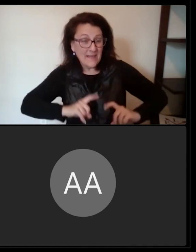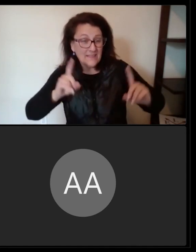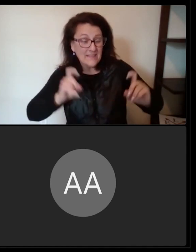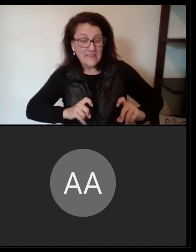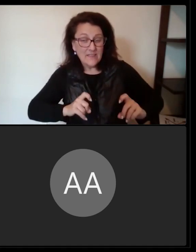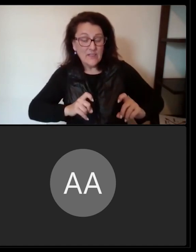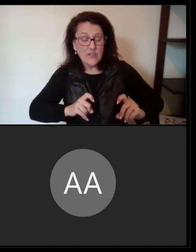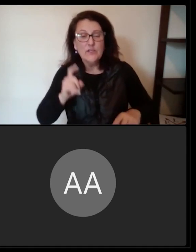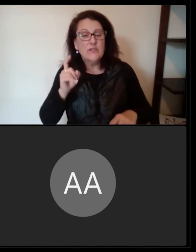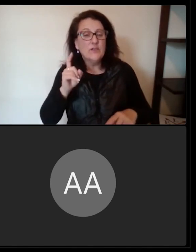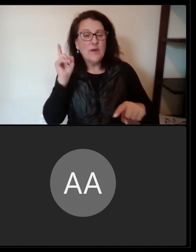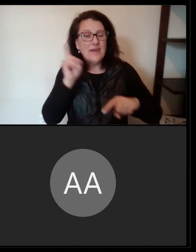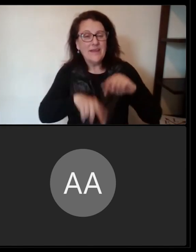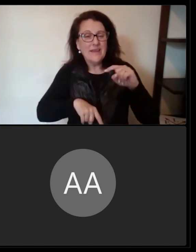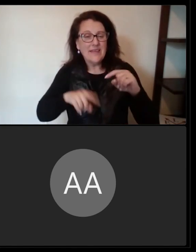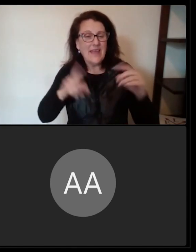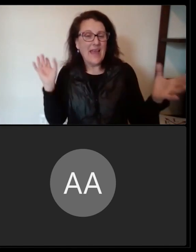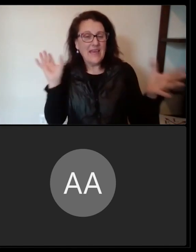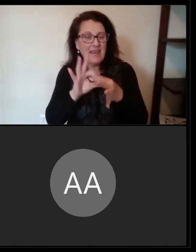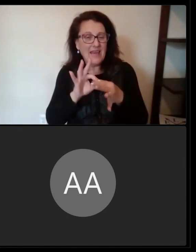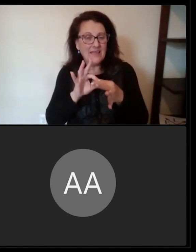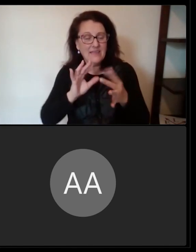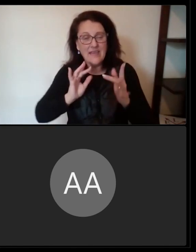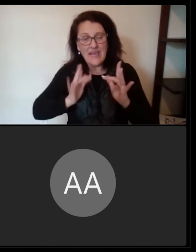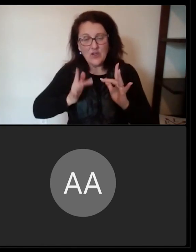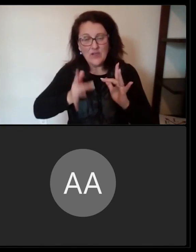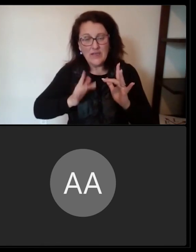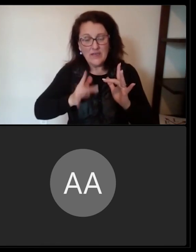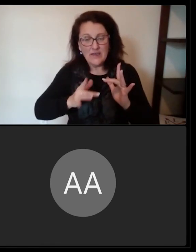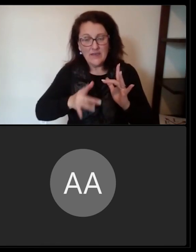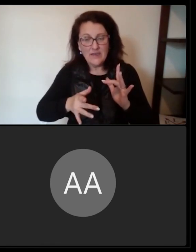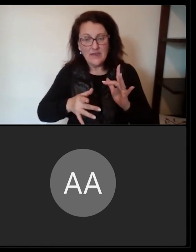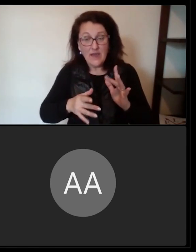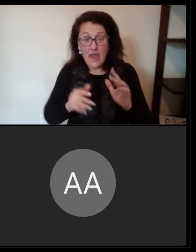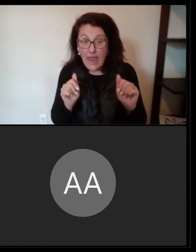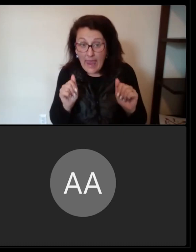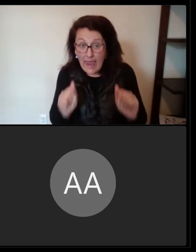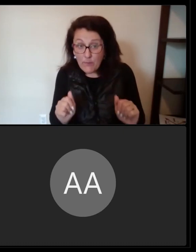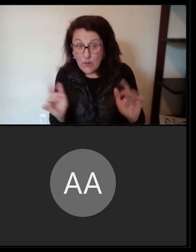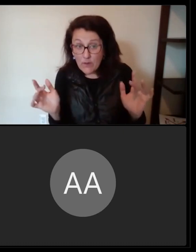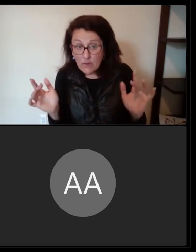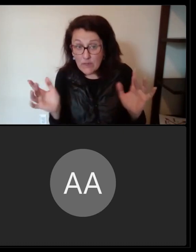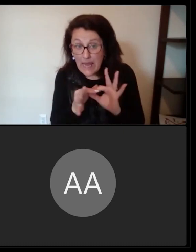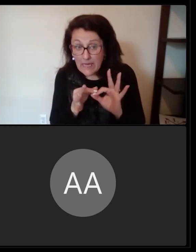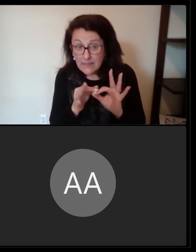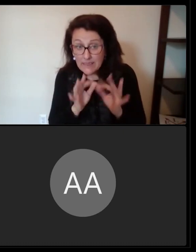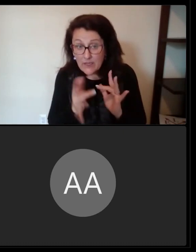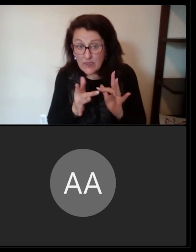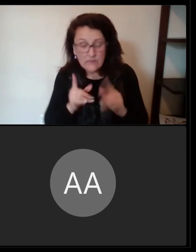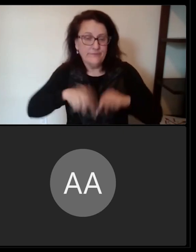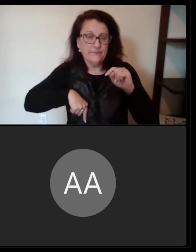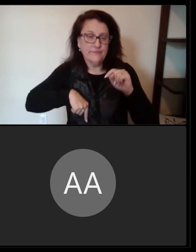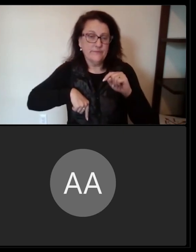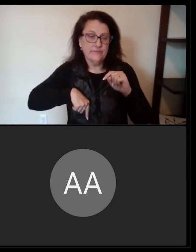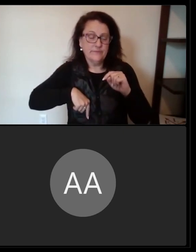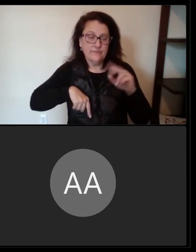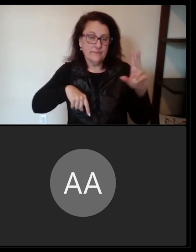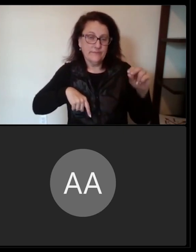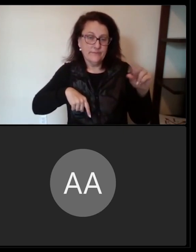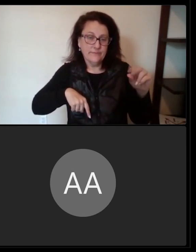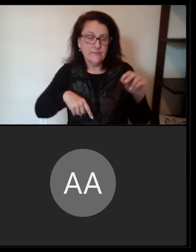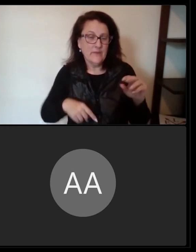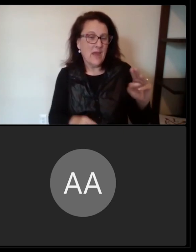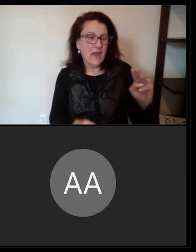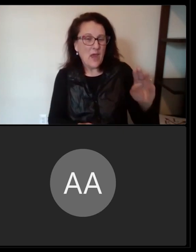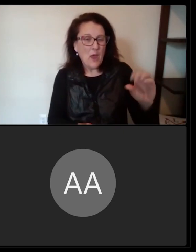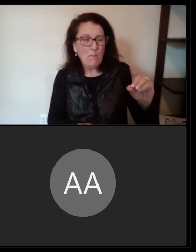not only can you not be connected to the internet, you cannot have the capability of connecting to the internet. So no